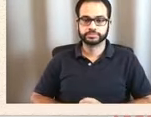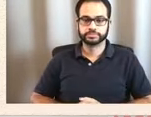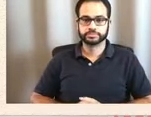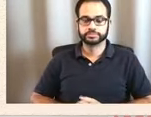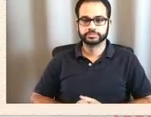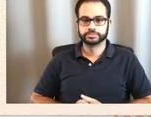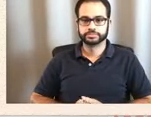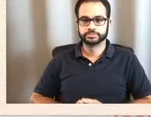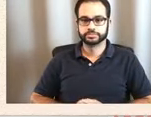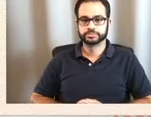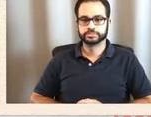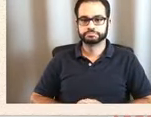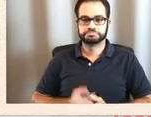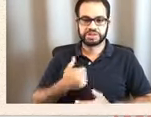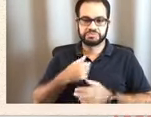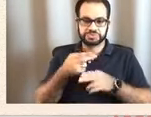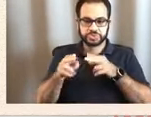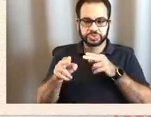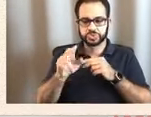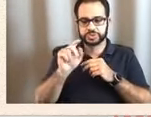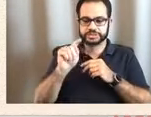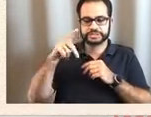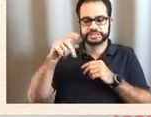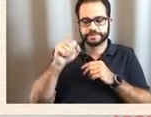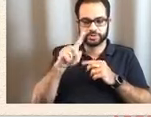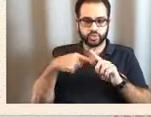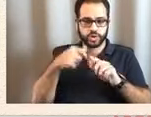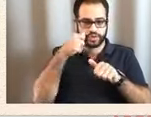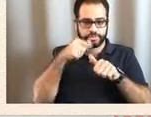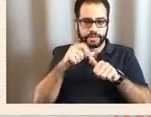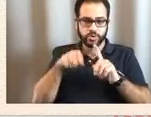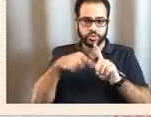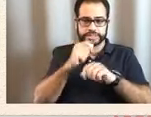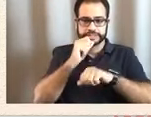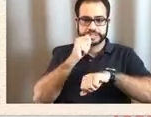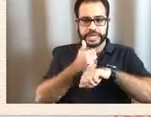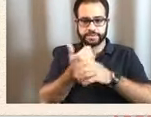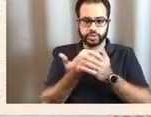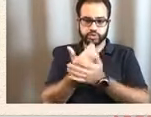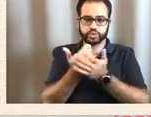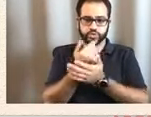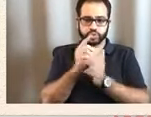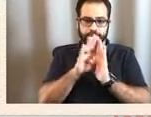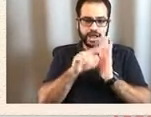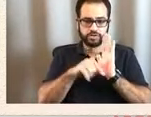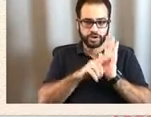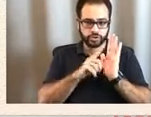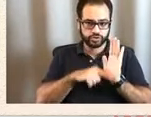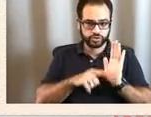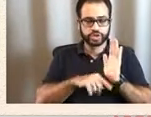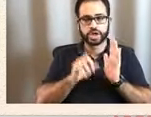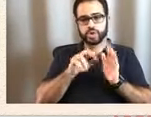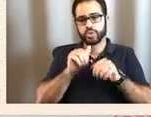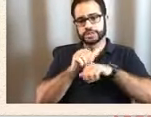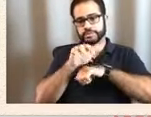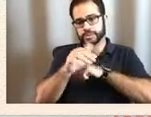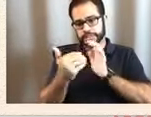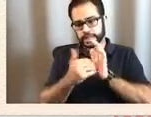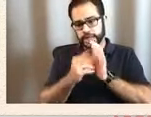Here are some quick tips to remember when initiating a new screening, an agency review, or a resubmission of a screening